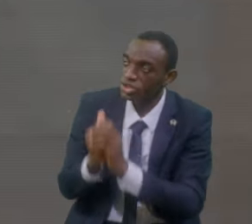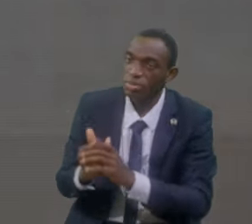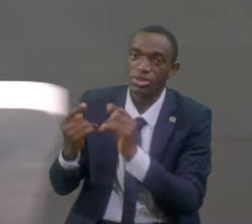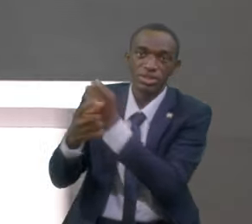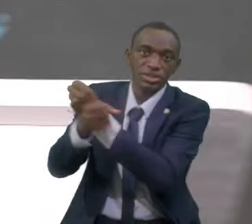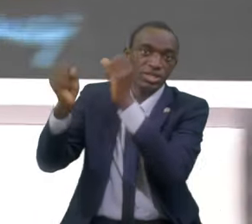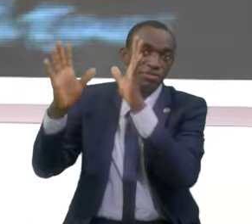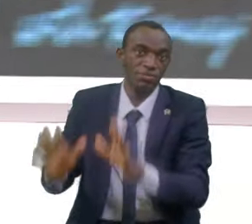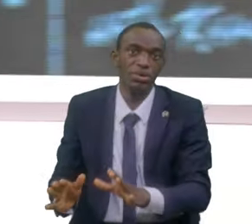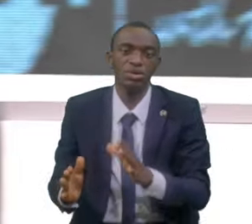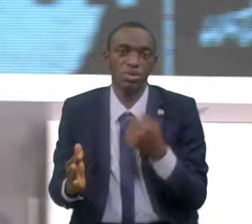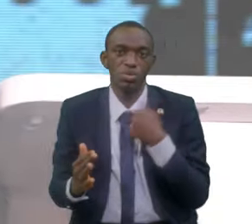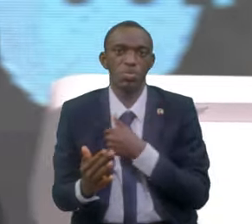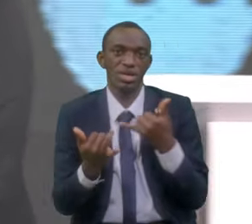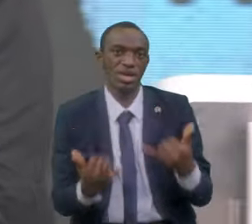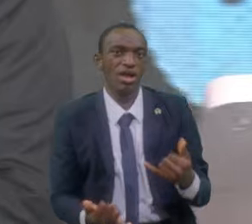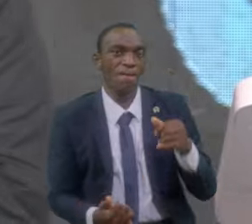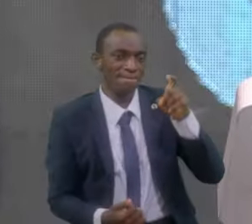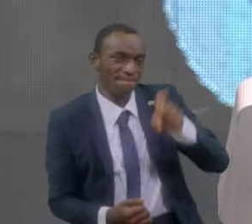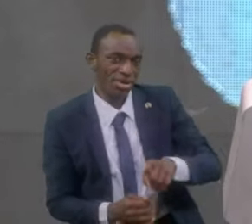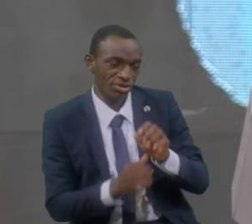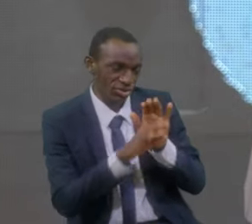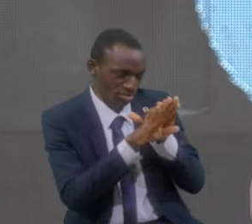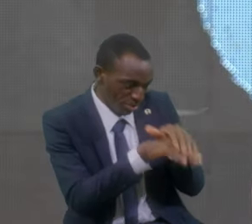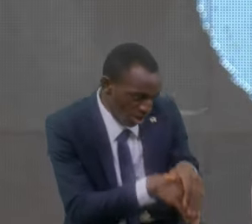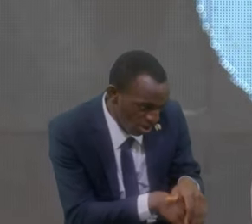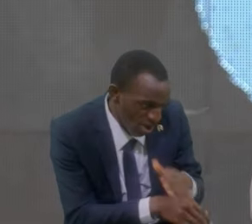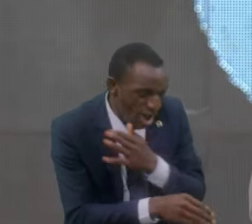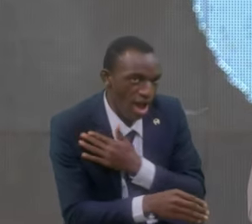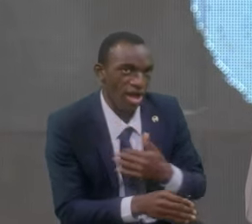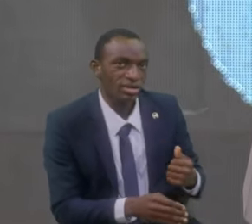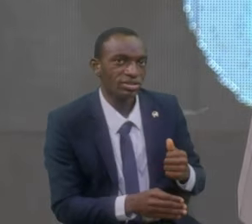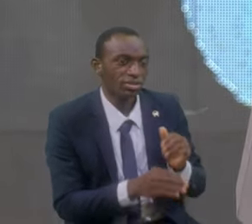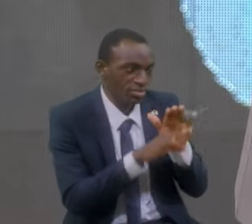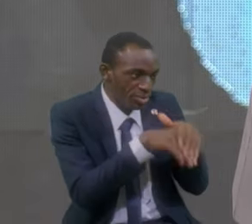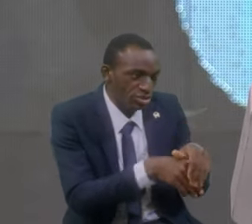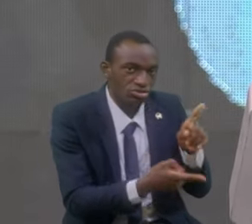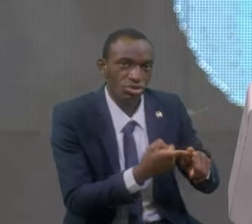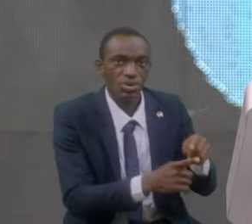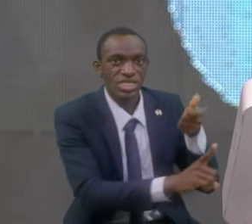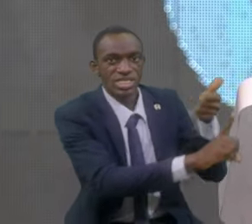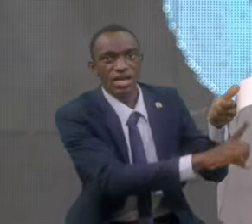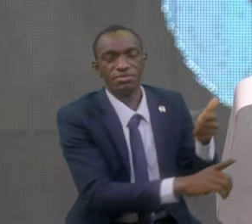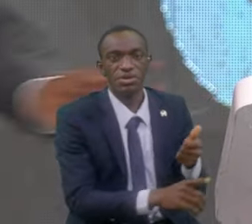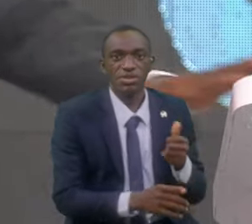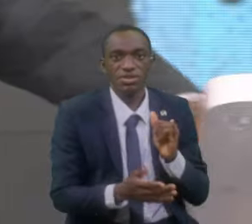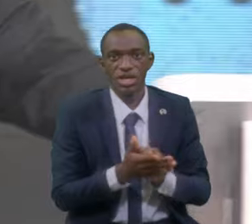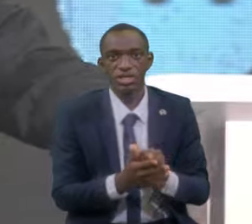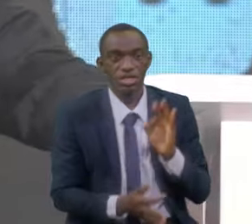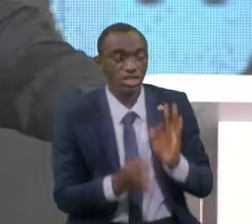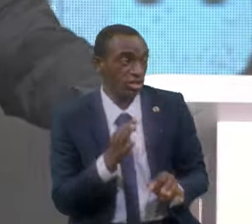we now have to bow and bend to self. that if you don't, then